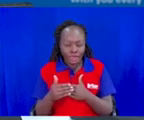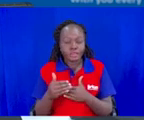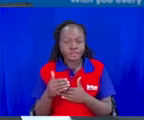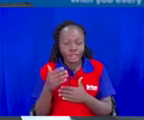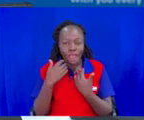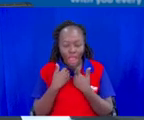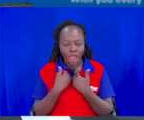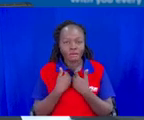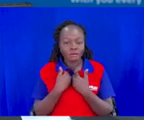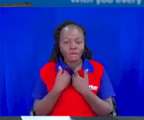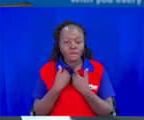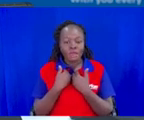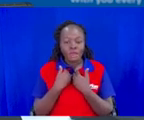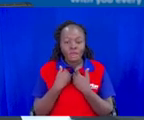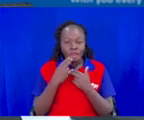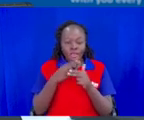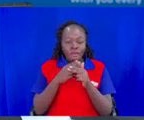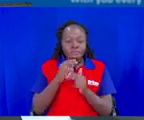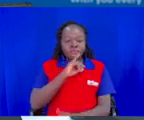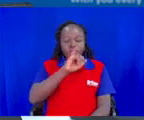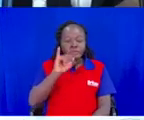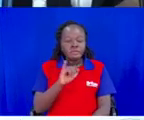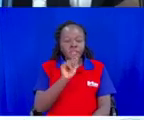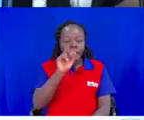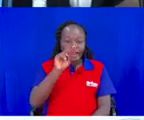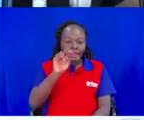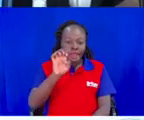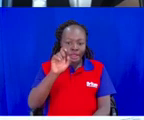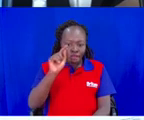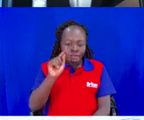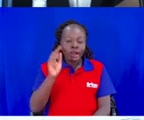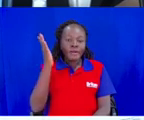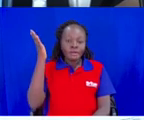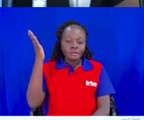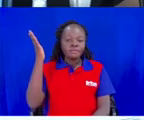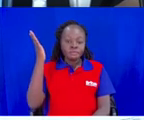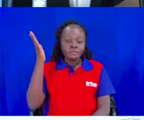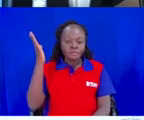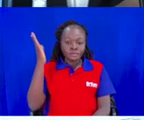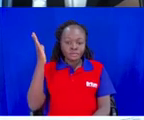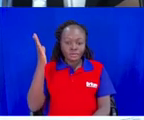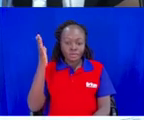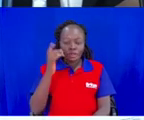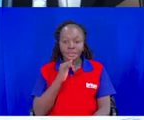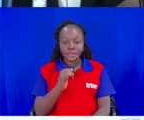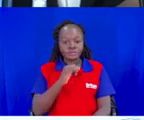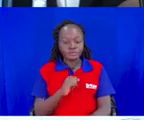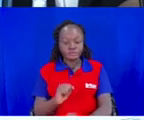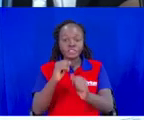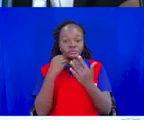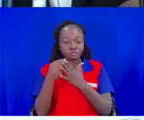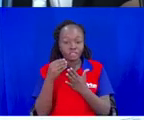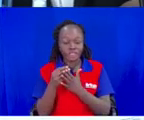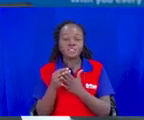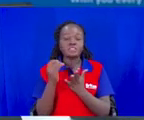Mose is Ms. Janet Wawero. Ms. Janet Wawero is the Chief